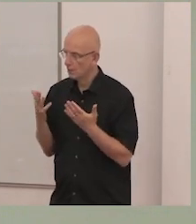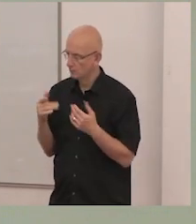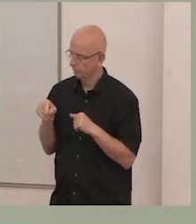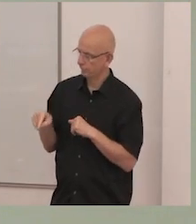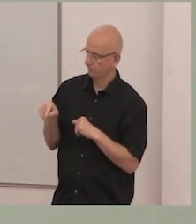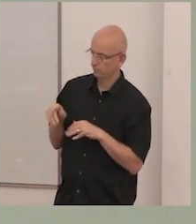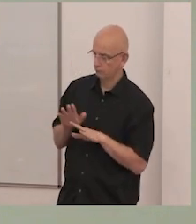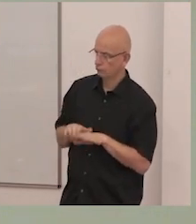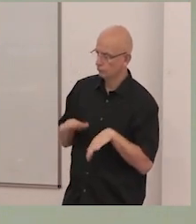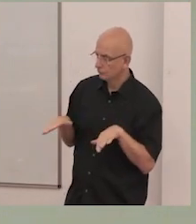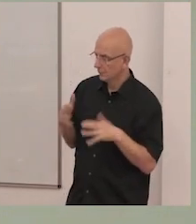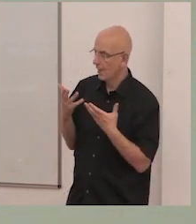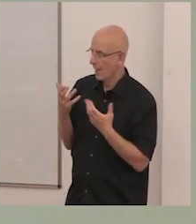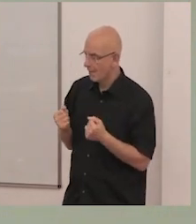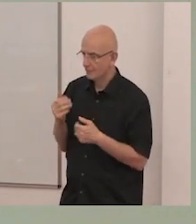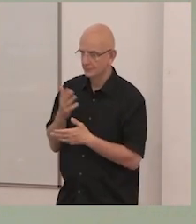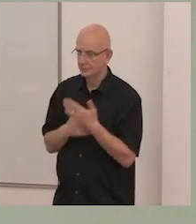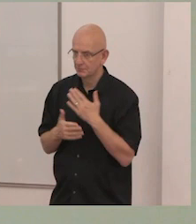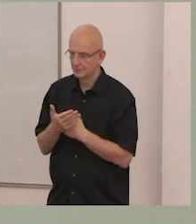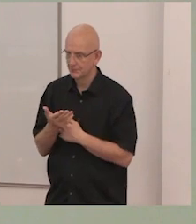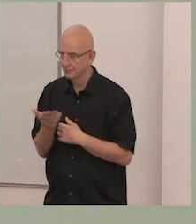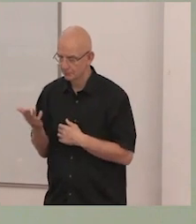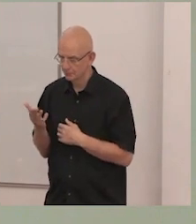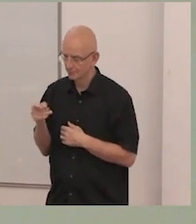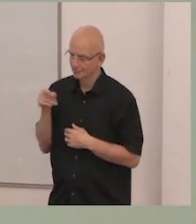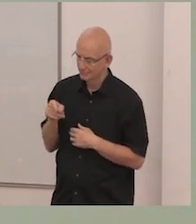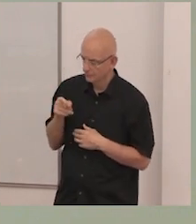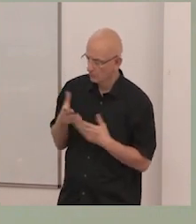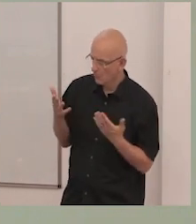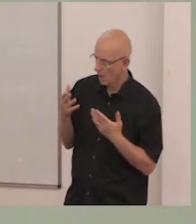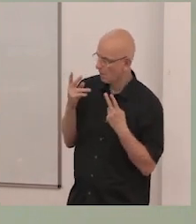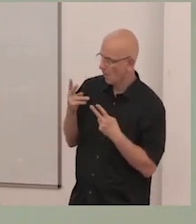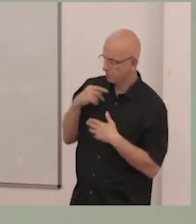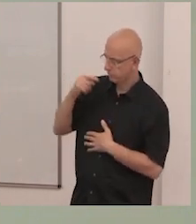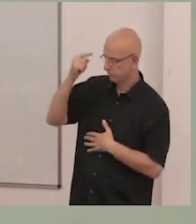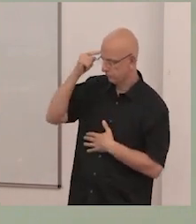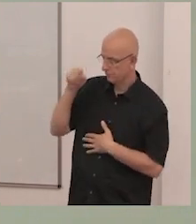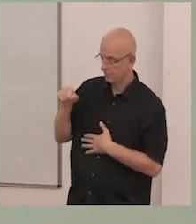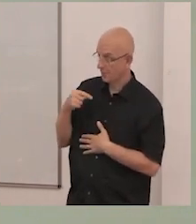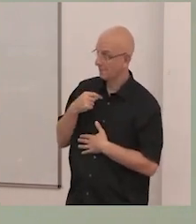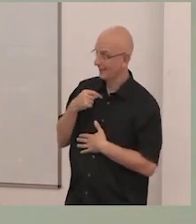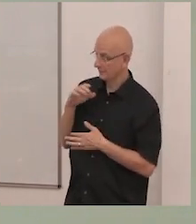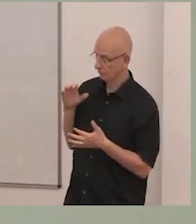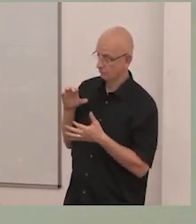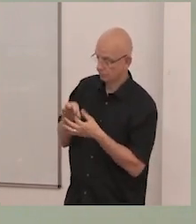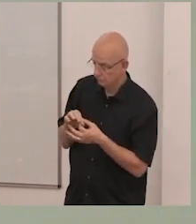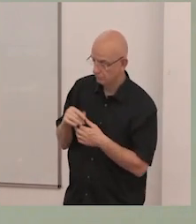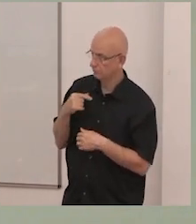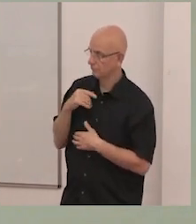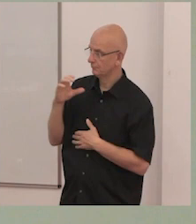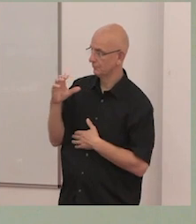I became a member of CRC, the committee issued a general comment number